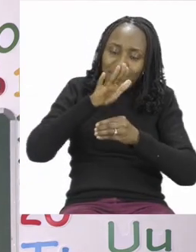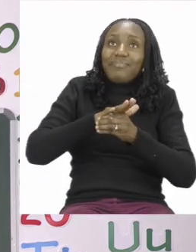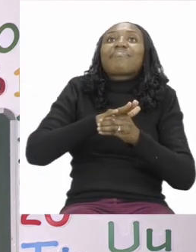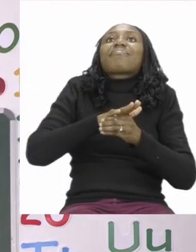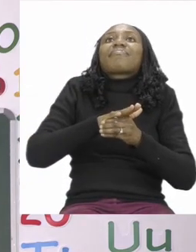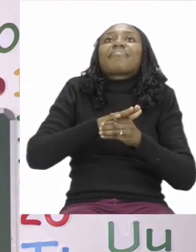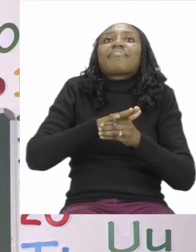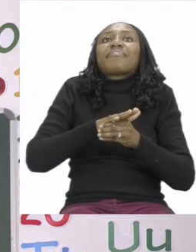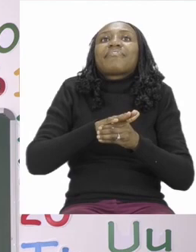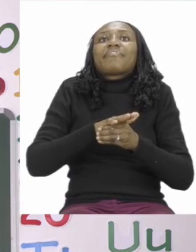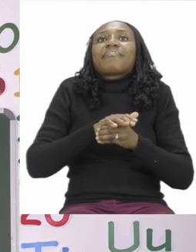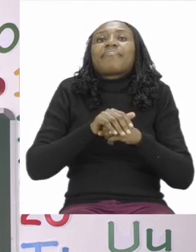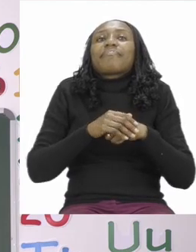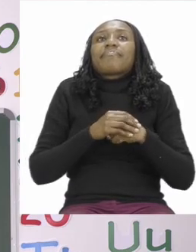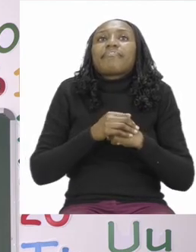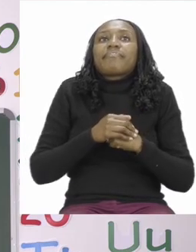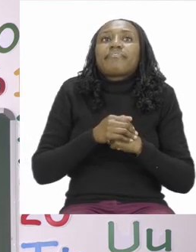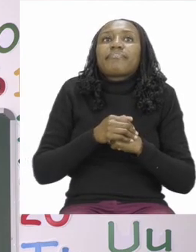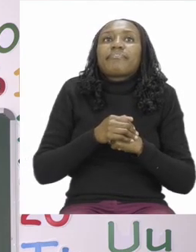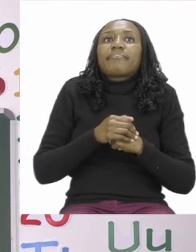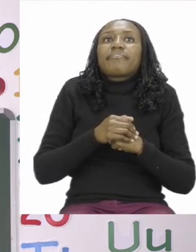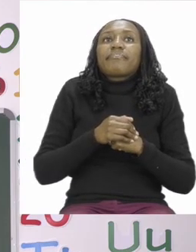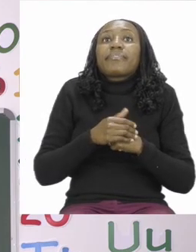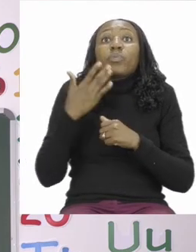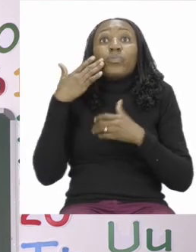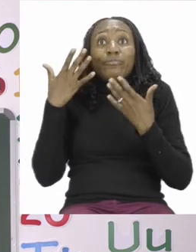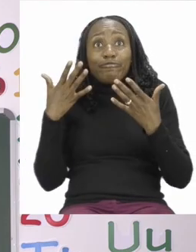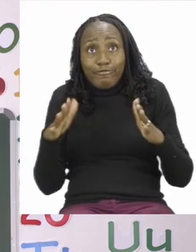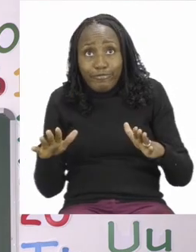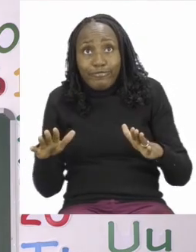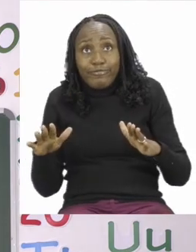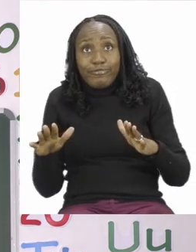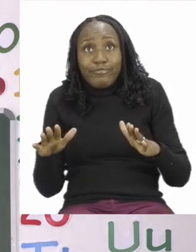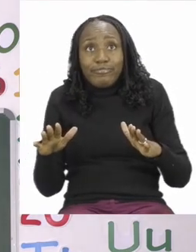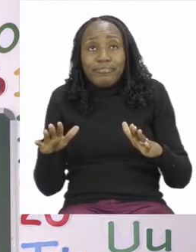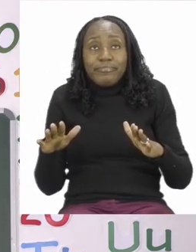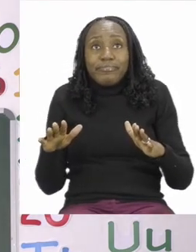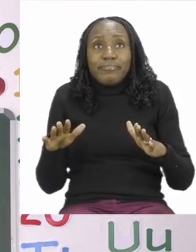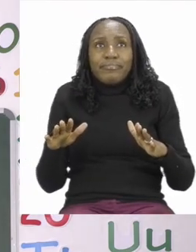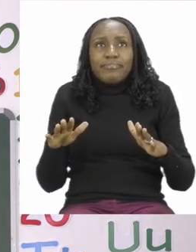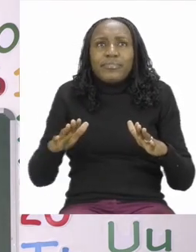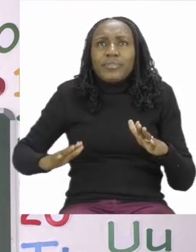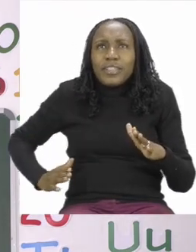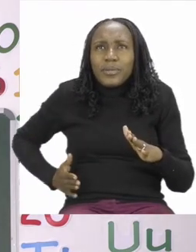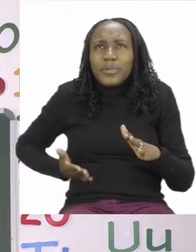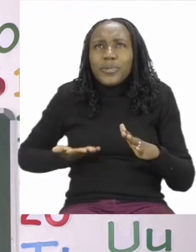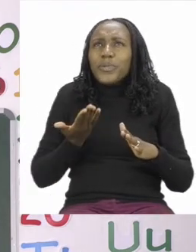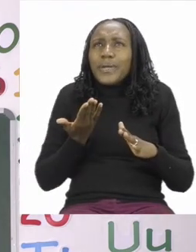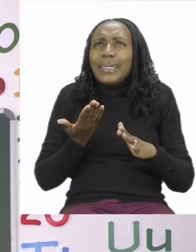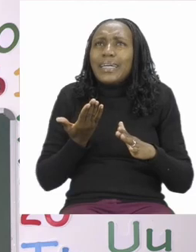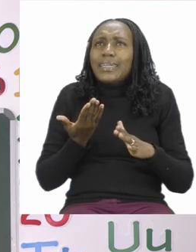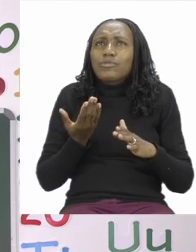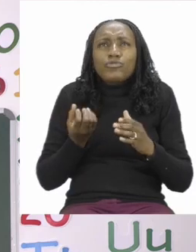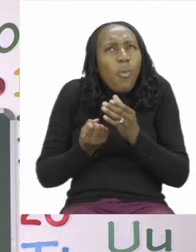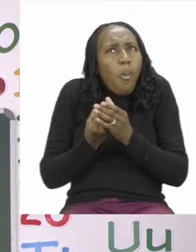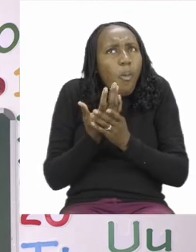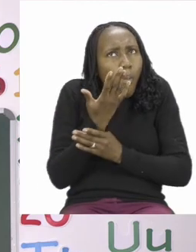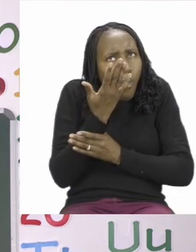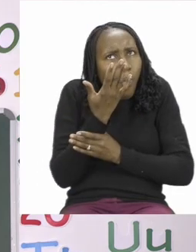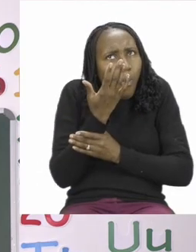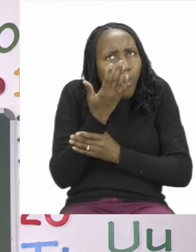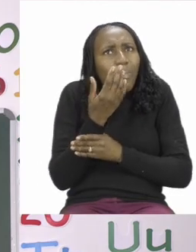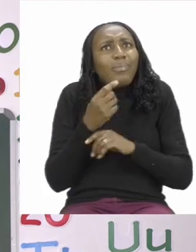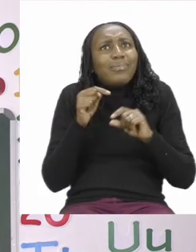soil. Now, when you're done covering your seed, remember we want the best condition for it to grow.